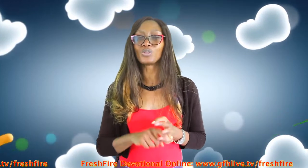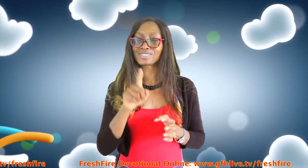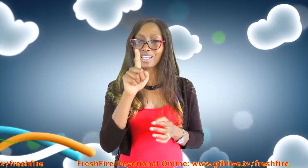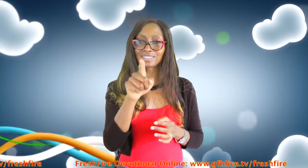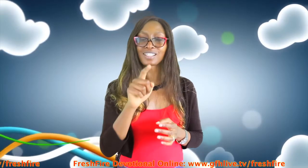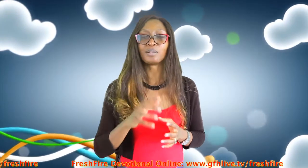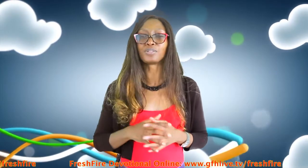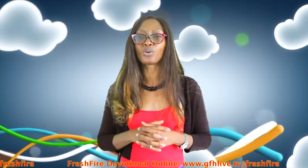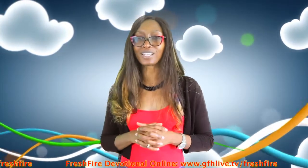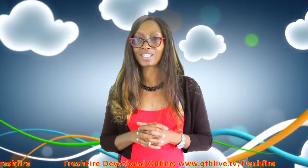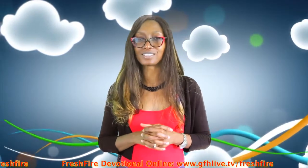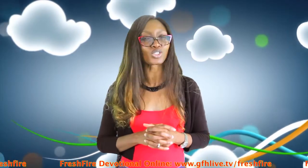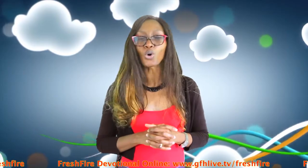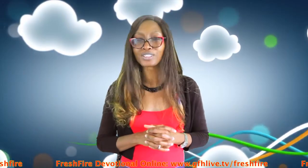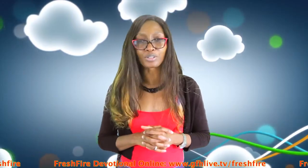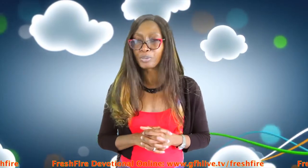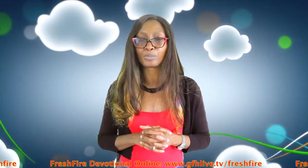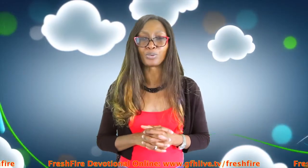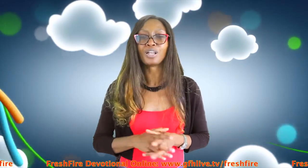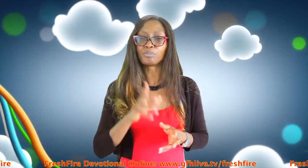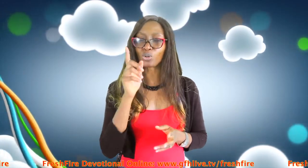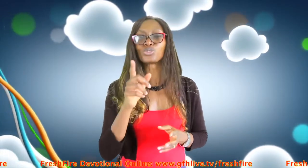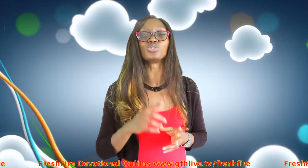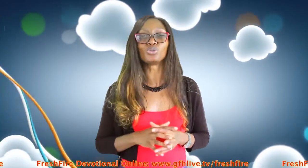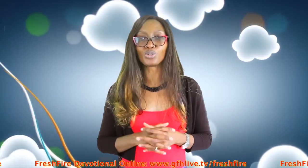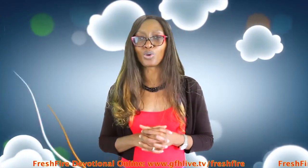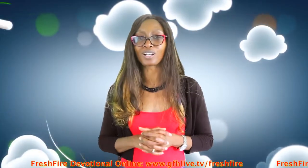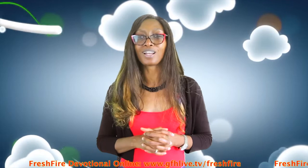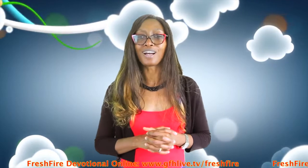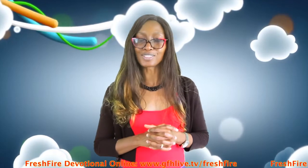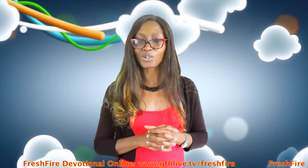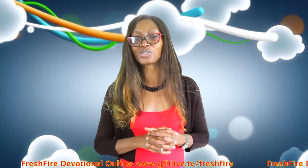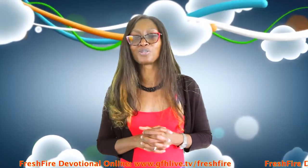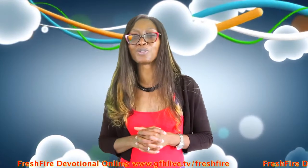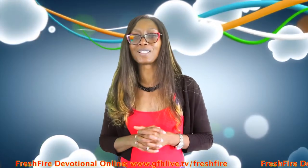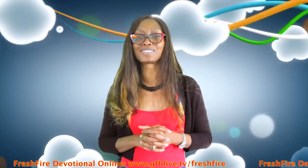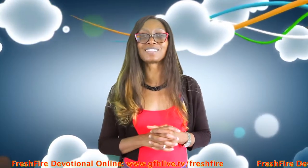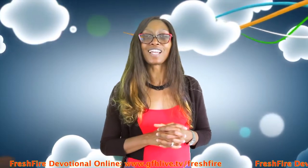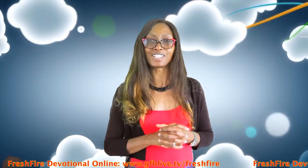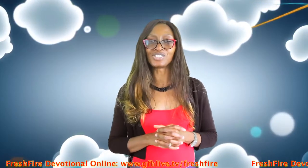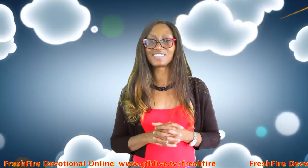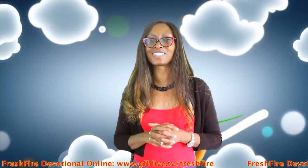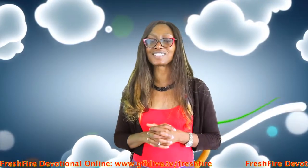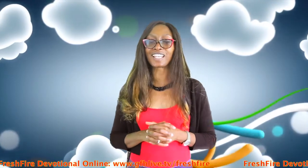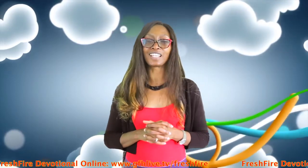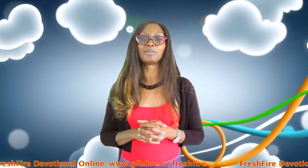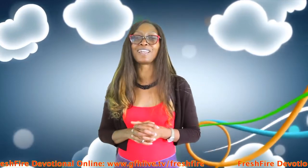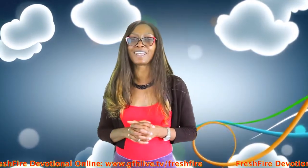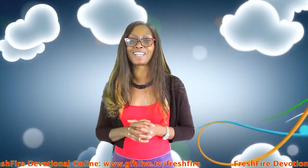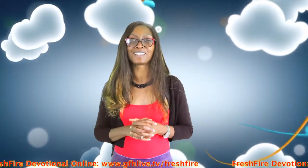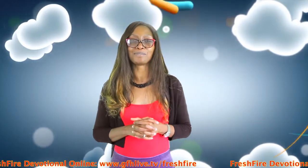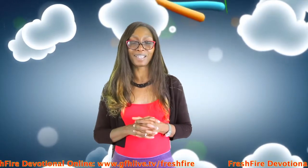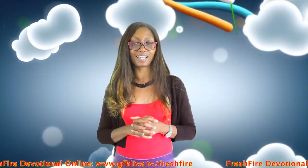and you will stand before kings, not ordinary people, because you do the work as God's own influencers. In Jesus'